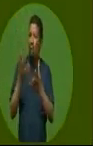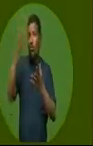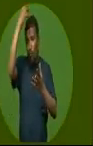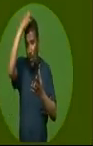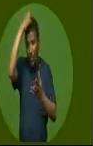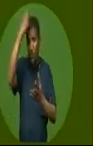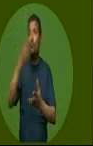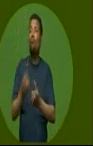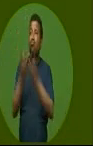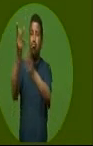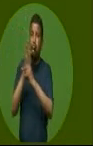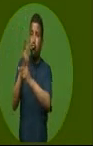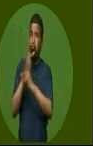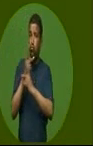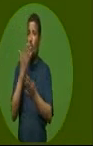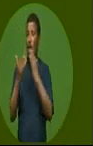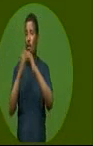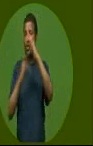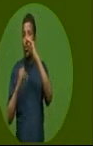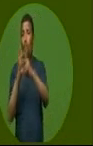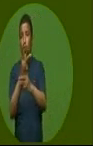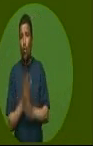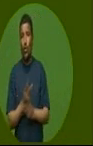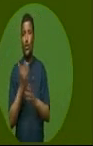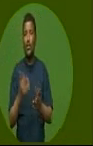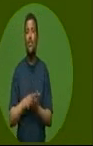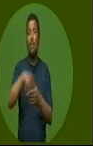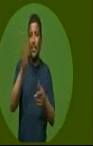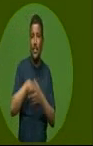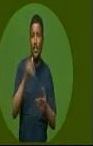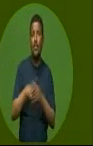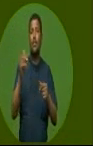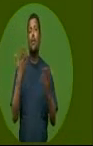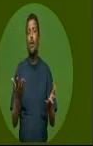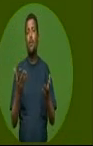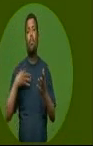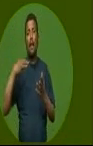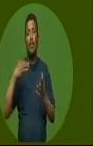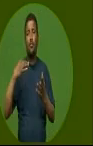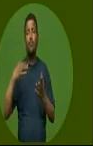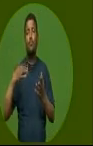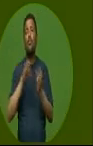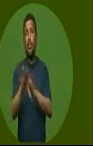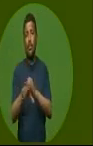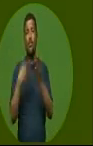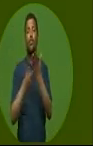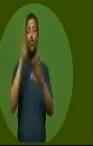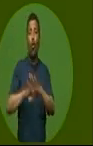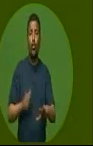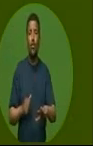government borrowing may reduce borrowings and spending by the private sector. This is